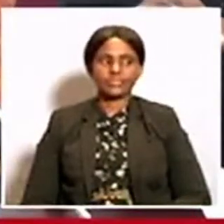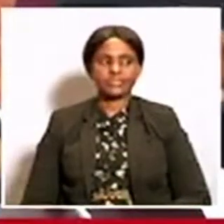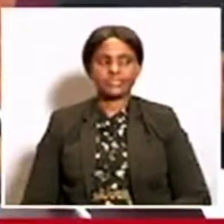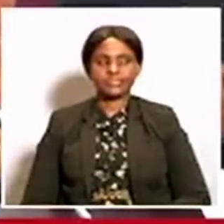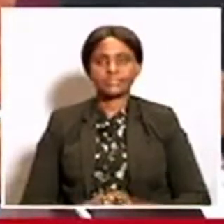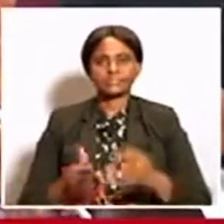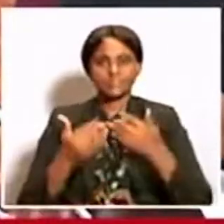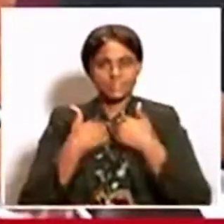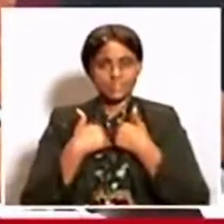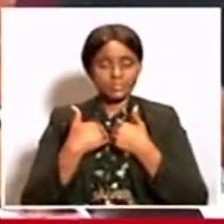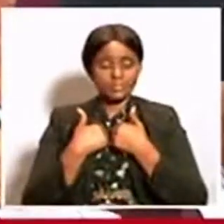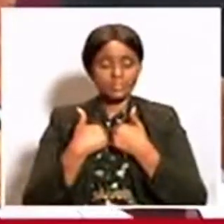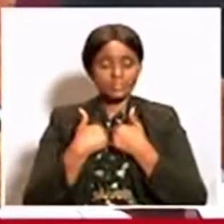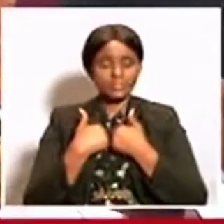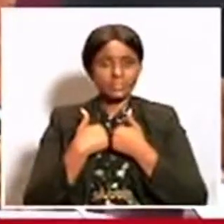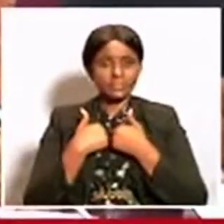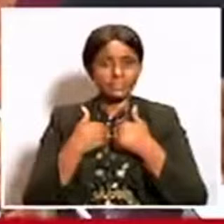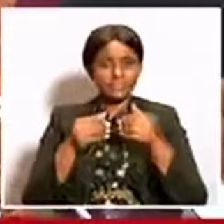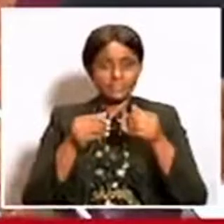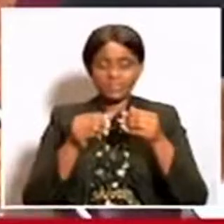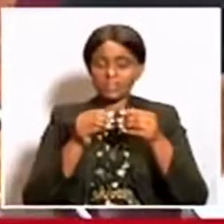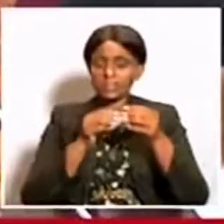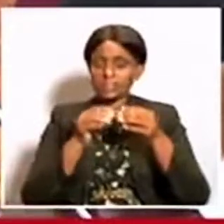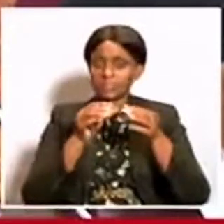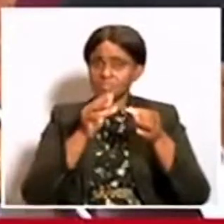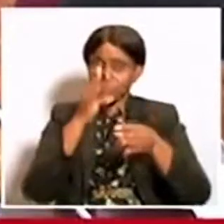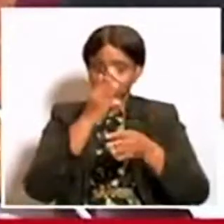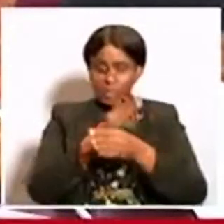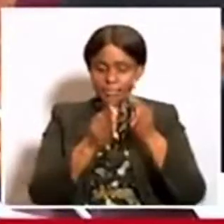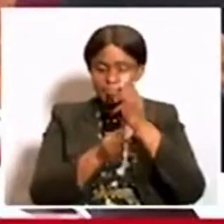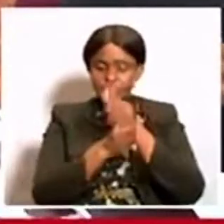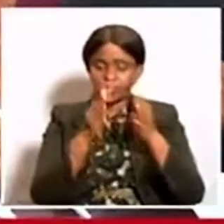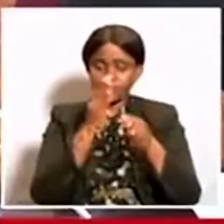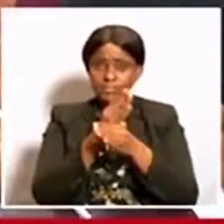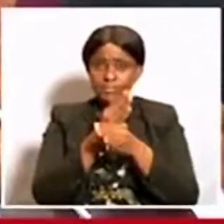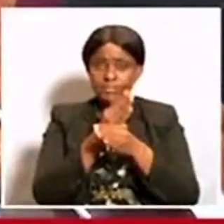There is the status on the infrastructure community